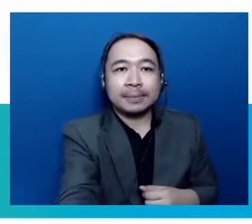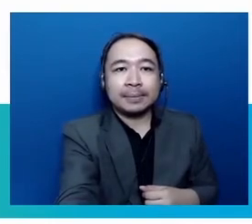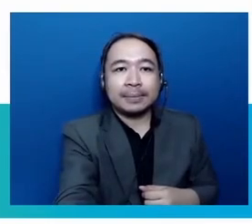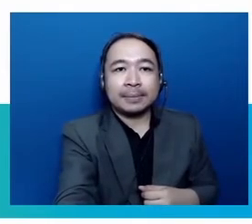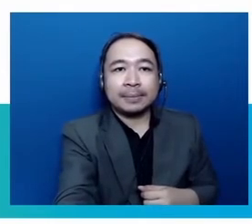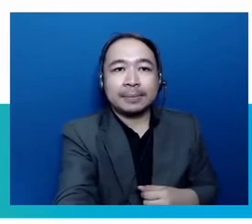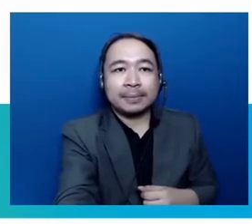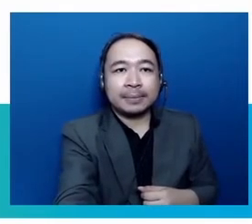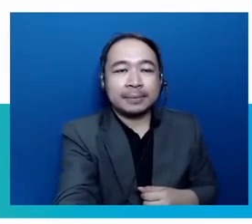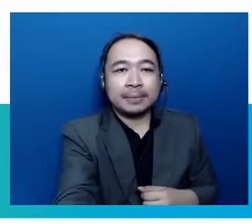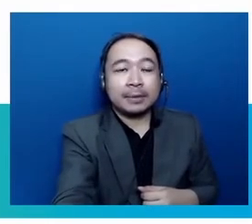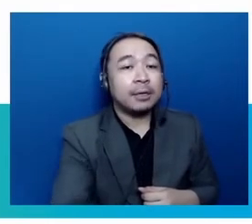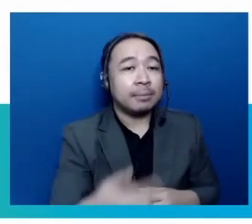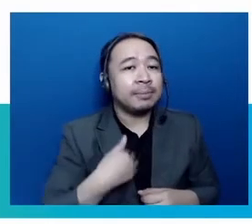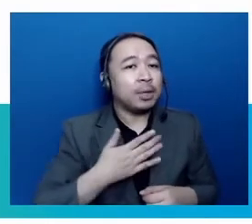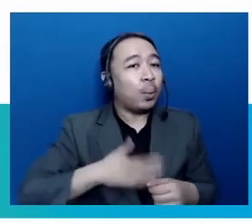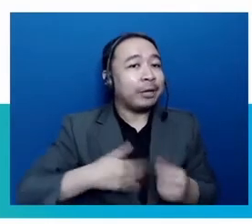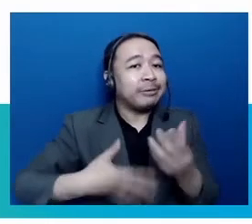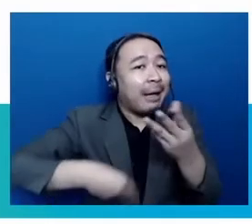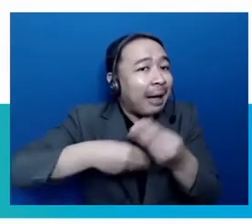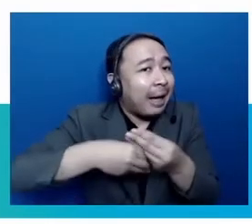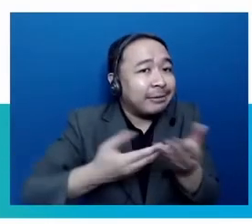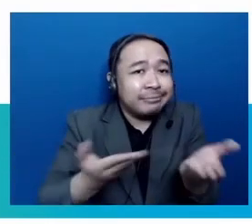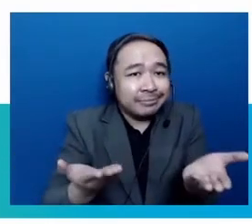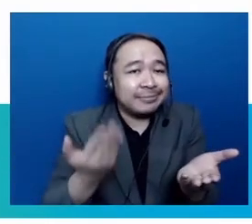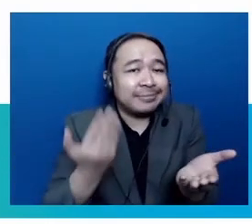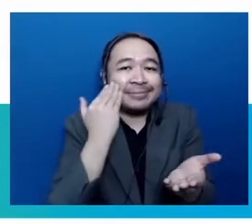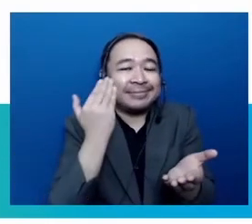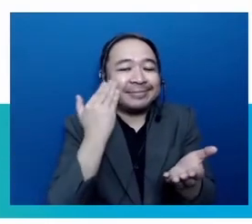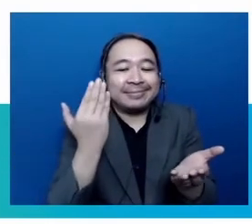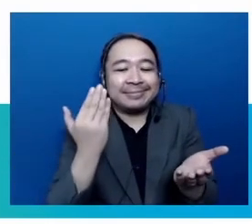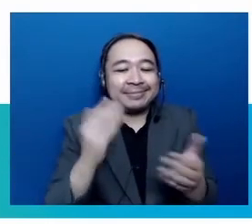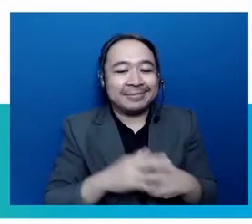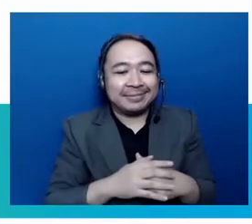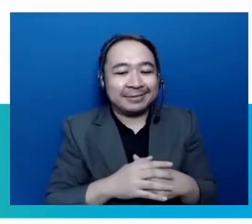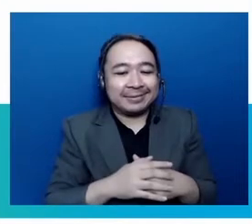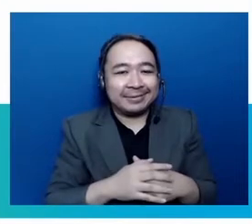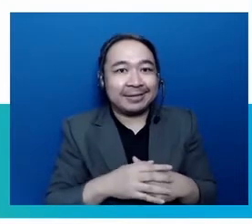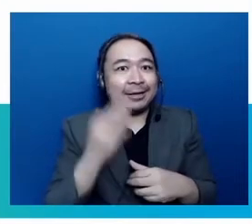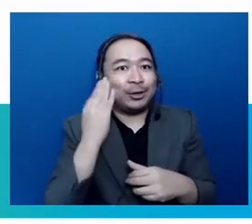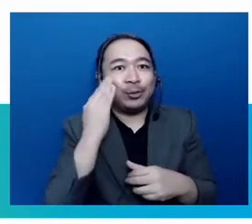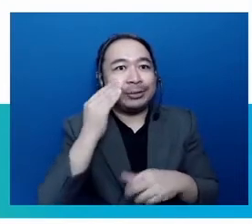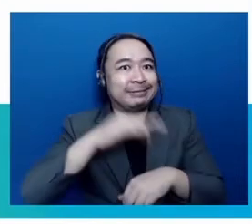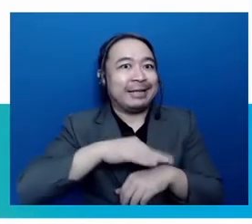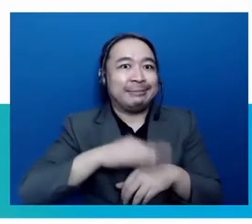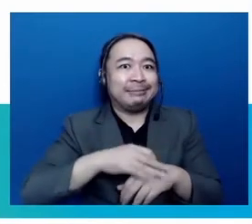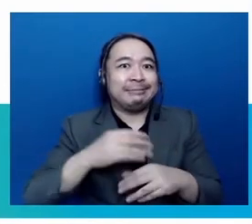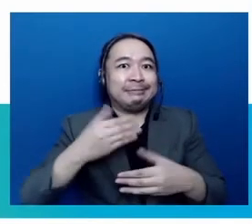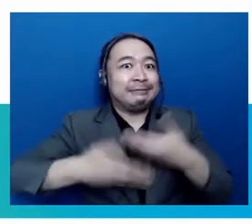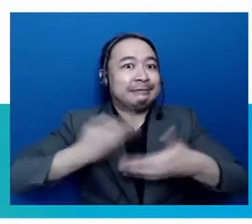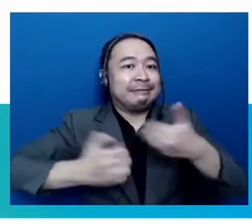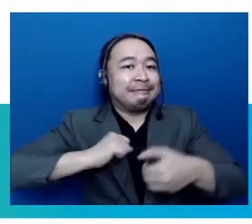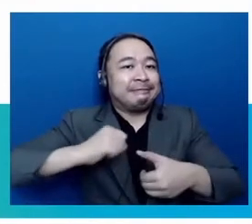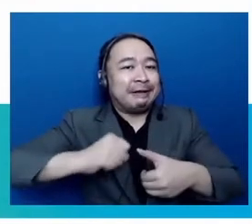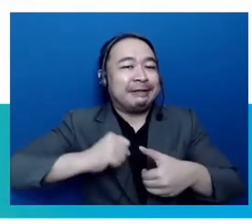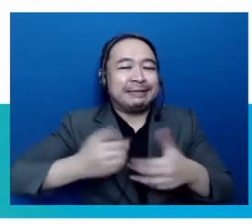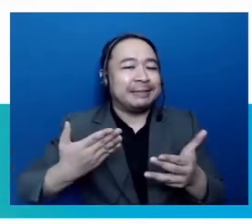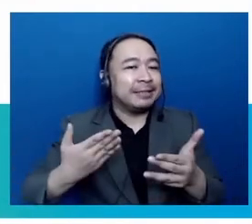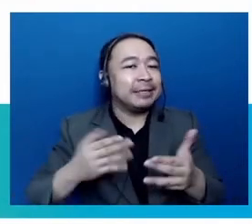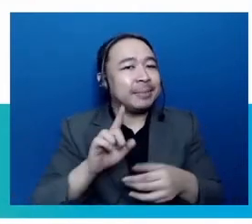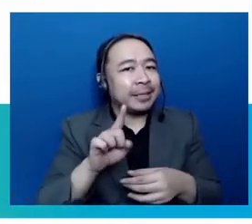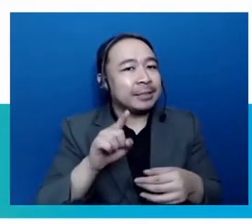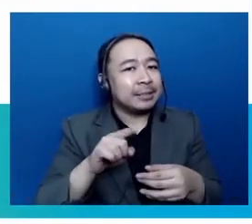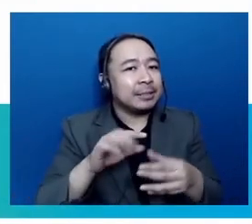Sure. Please be quick. I know the Q&A went so fast, but please be quick, Shakuntala. Yeah,